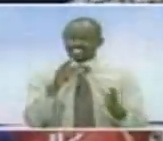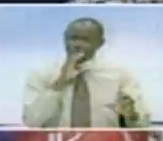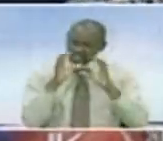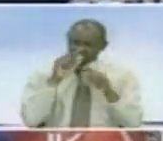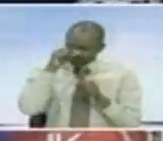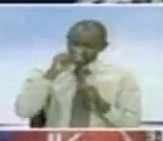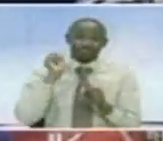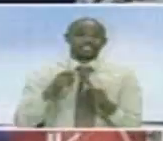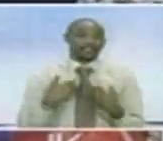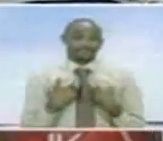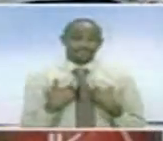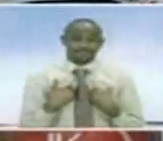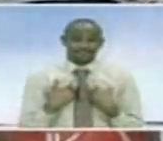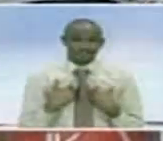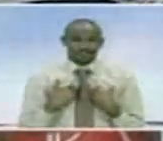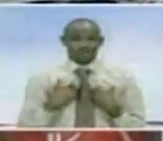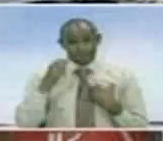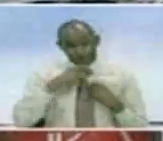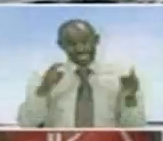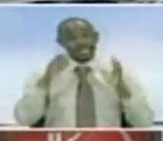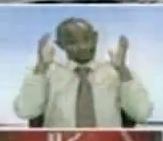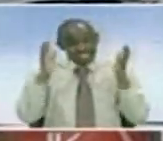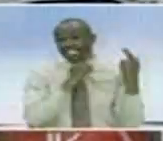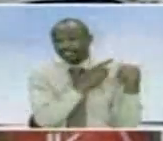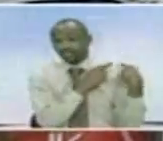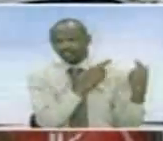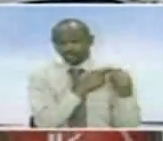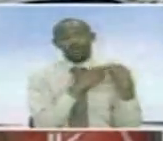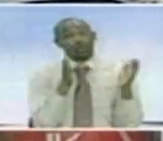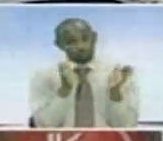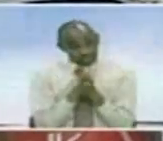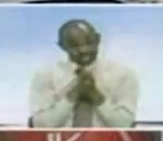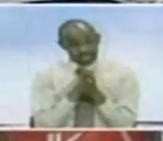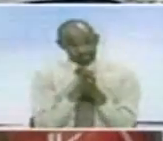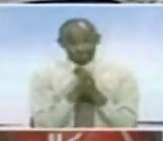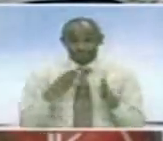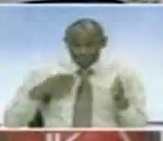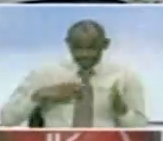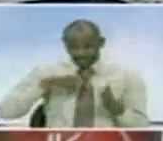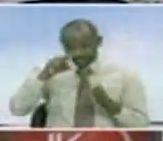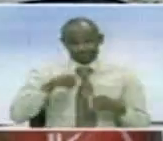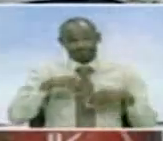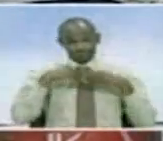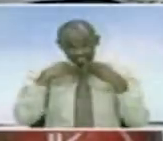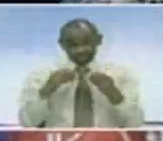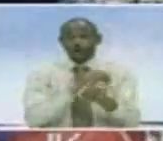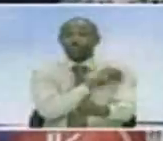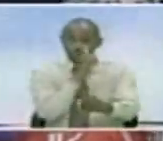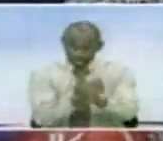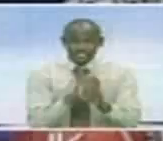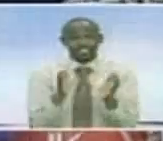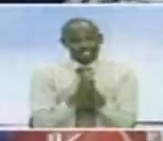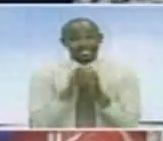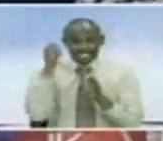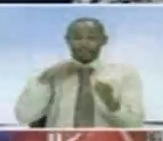we must have. Yes, the greater responsibility is with those bestowed with authority by